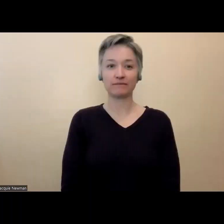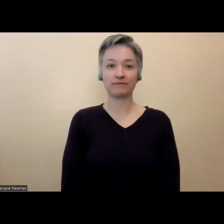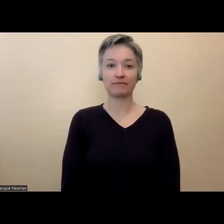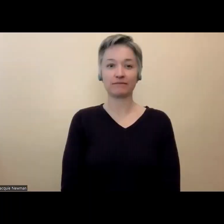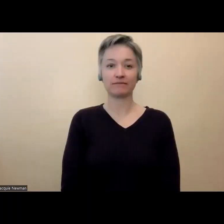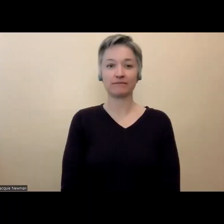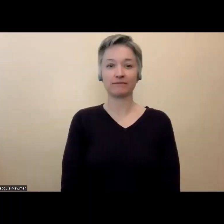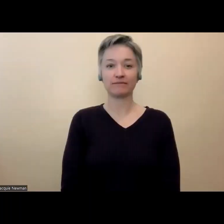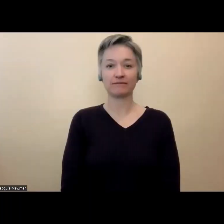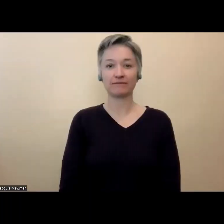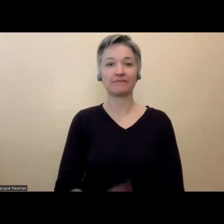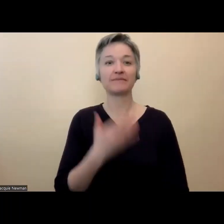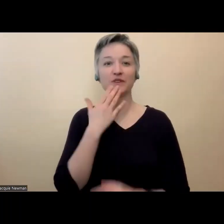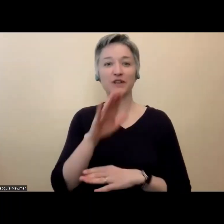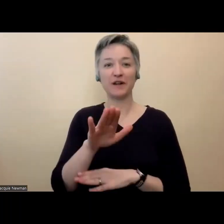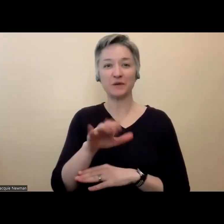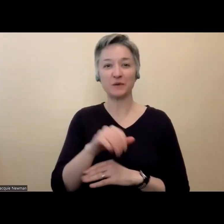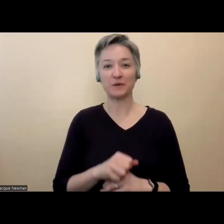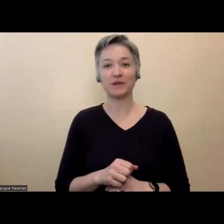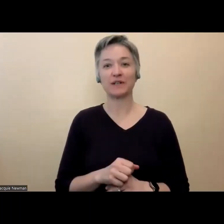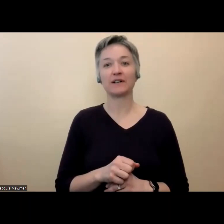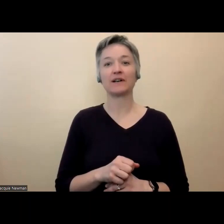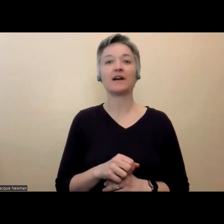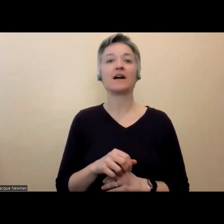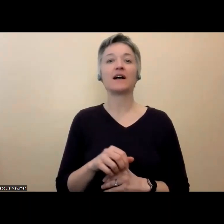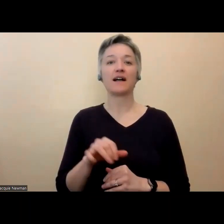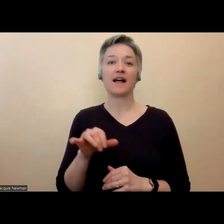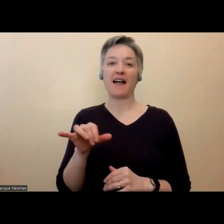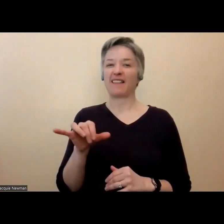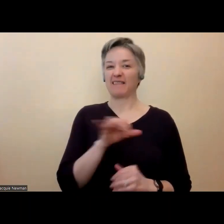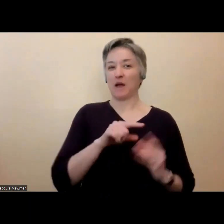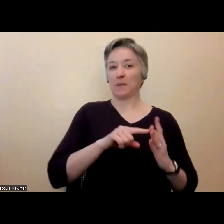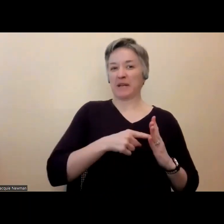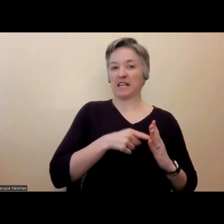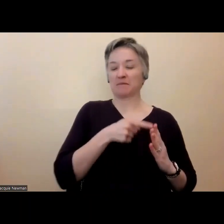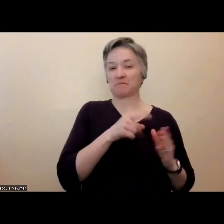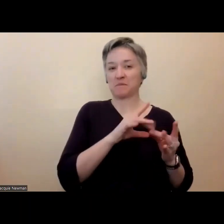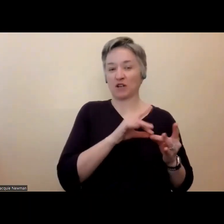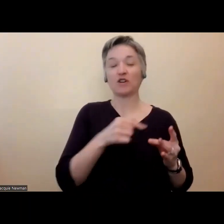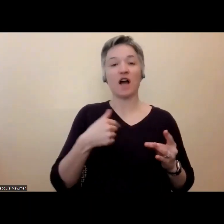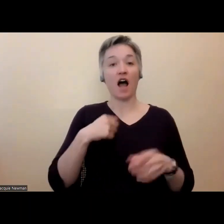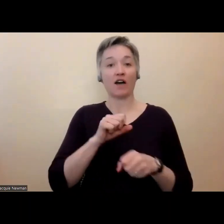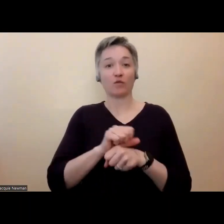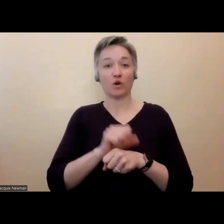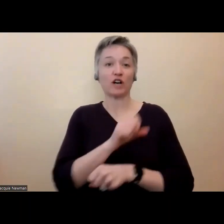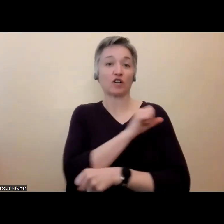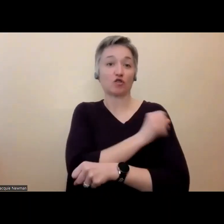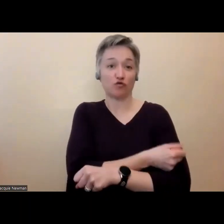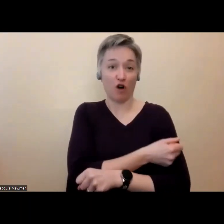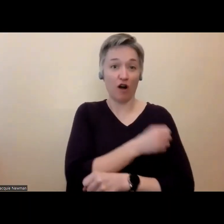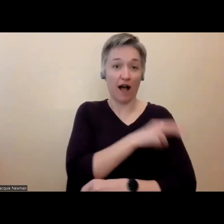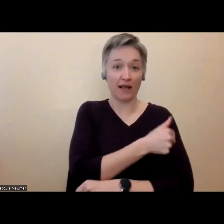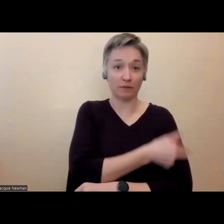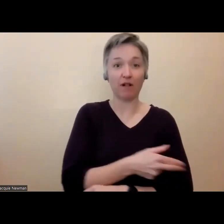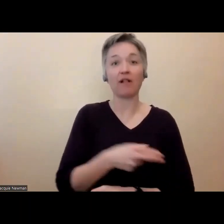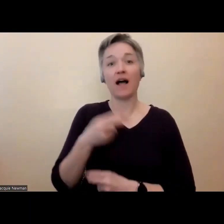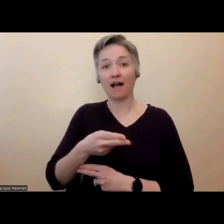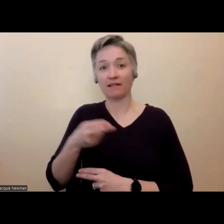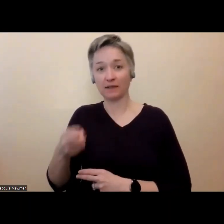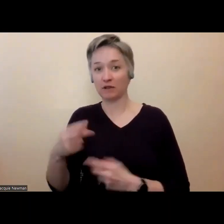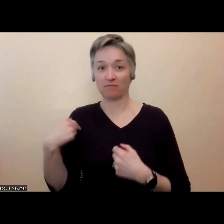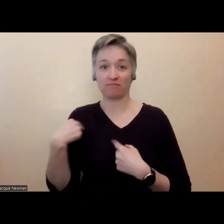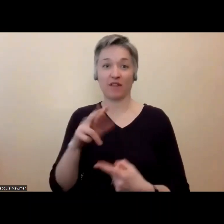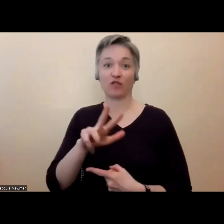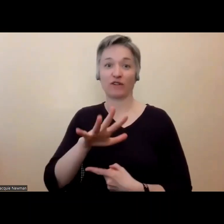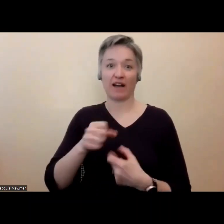Good afternoon. As was mentioned at the beginning, I've worked at Strong Memorial and Highland Hospitals for the past 35 years, been in